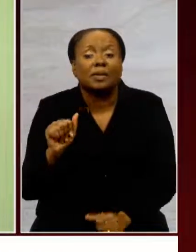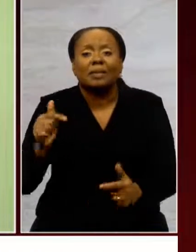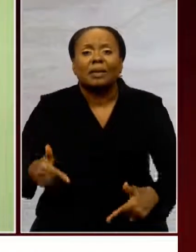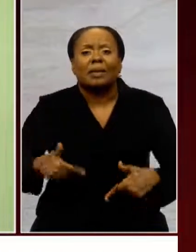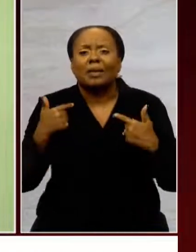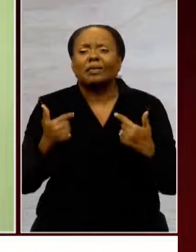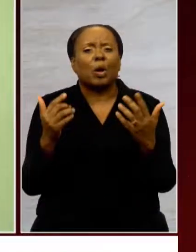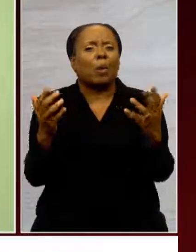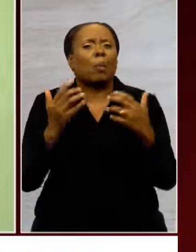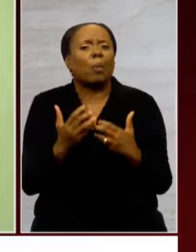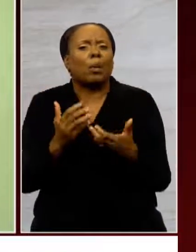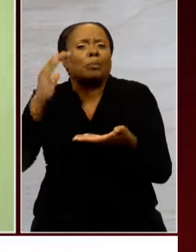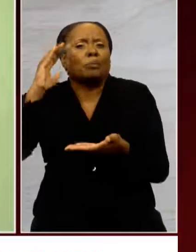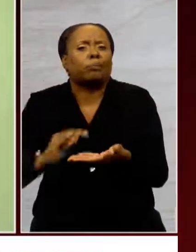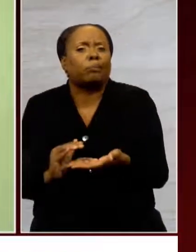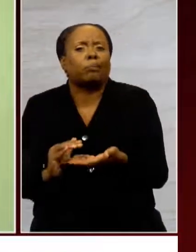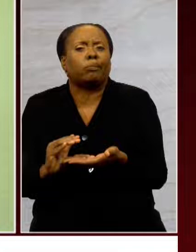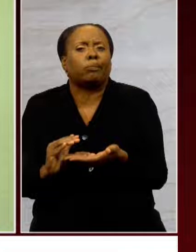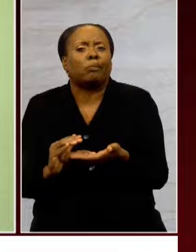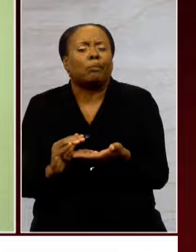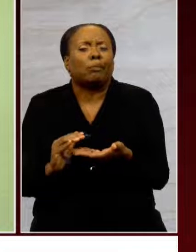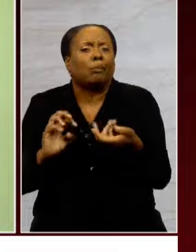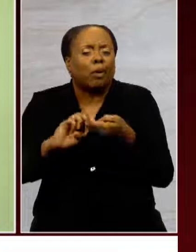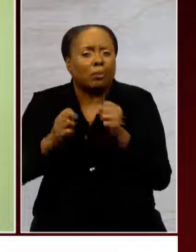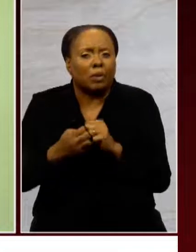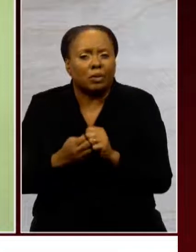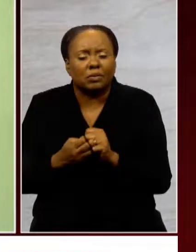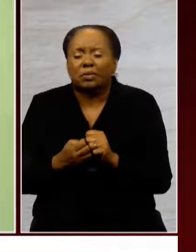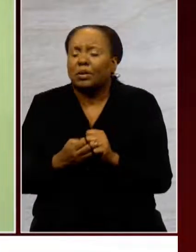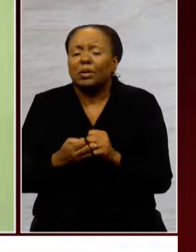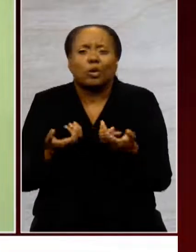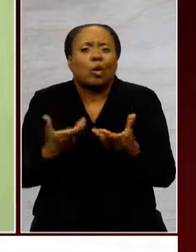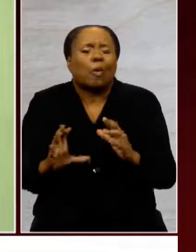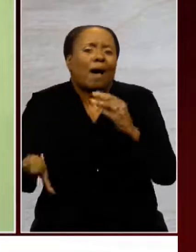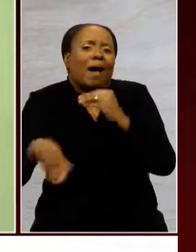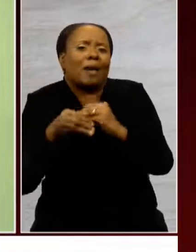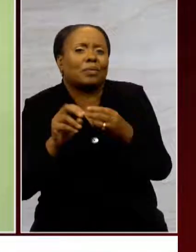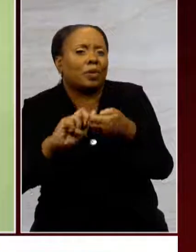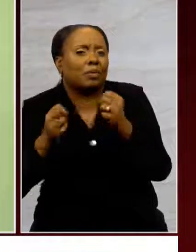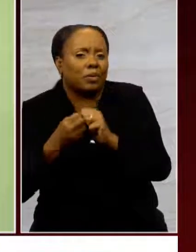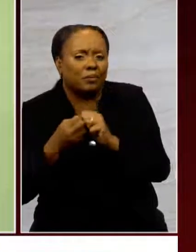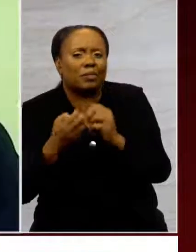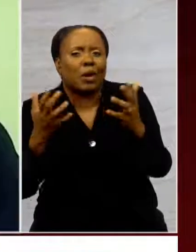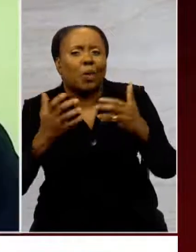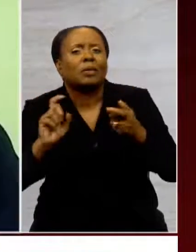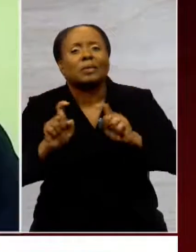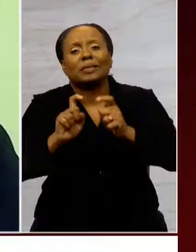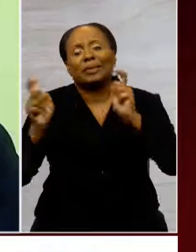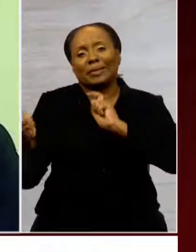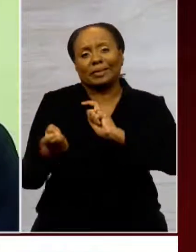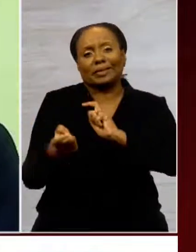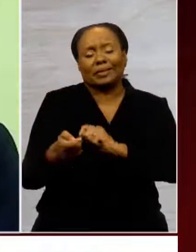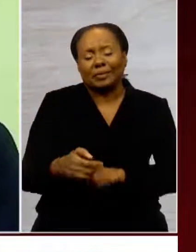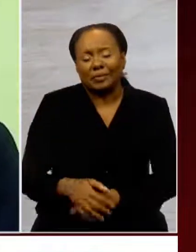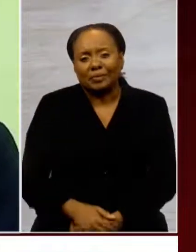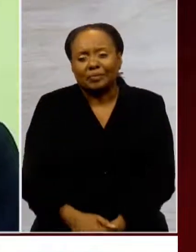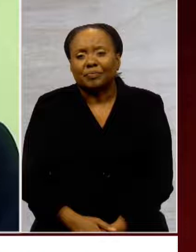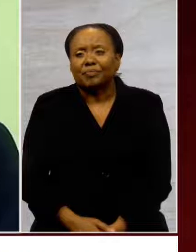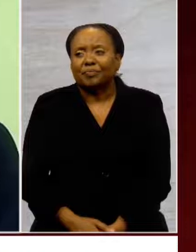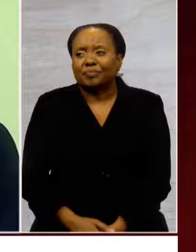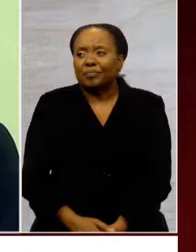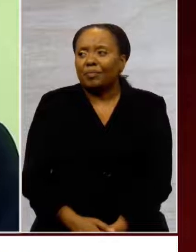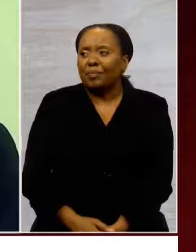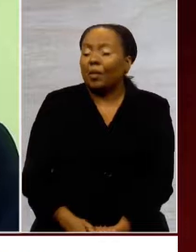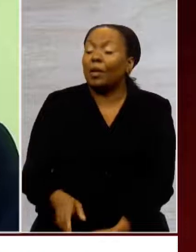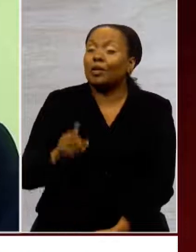already, have problems. We don't need to add to it, and that is something I would like to see changed. Yeah. Well, we really hope